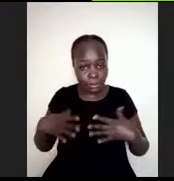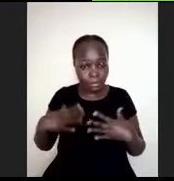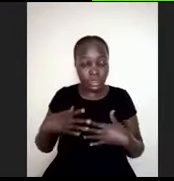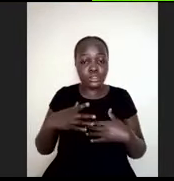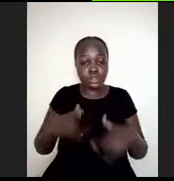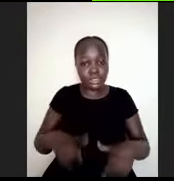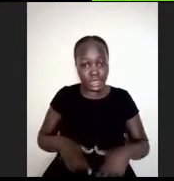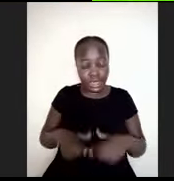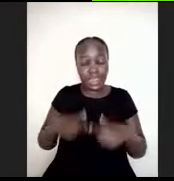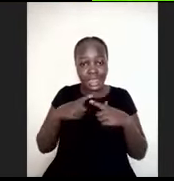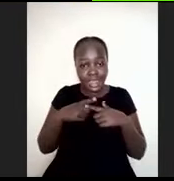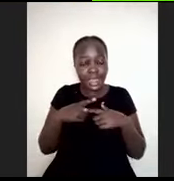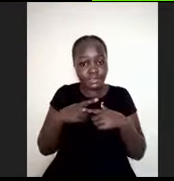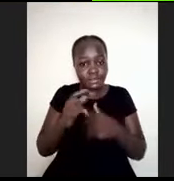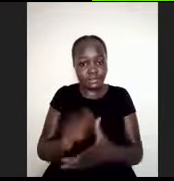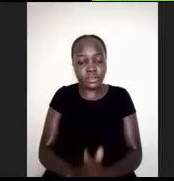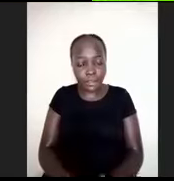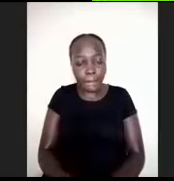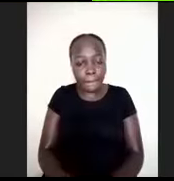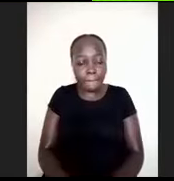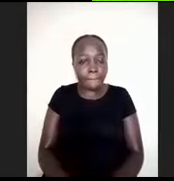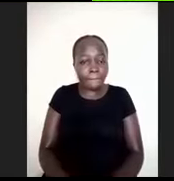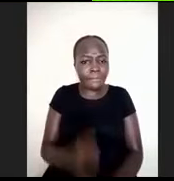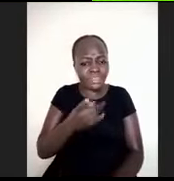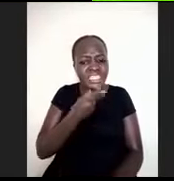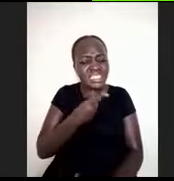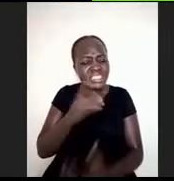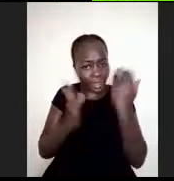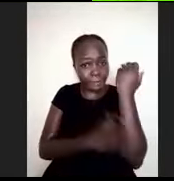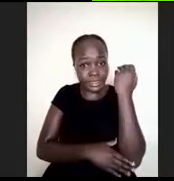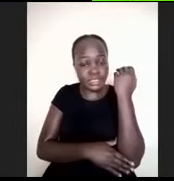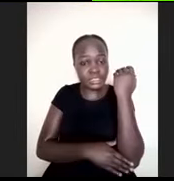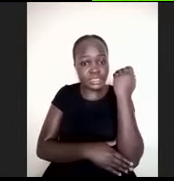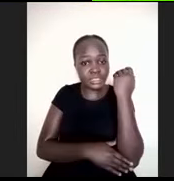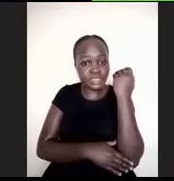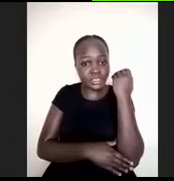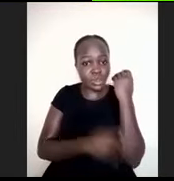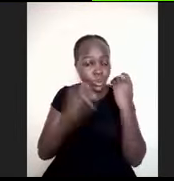And this lust will introduce